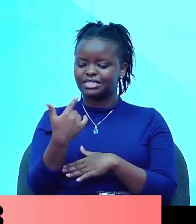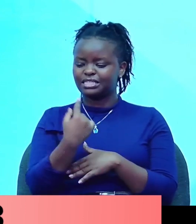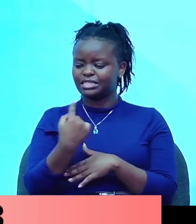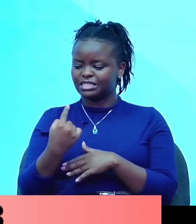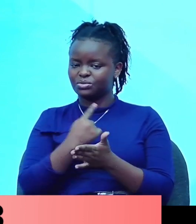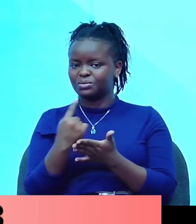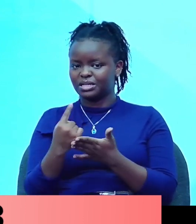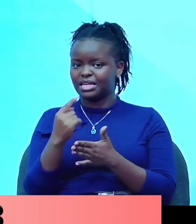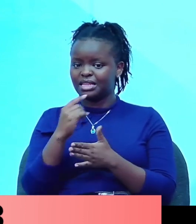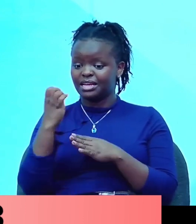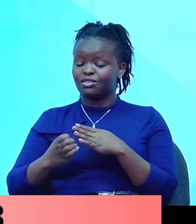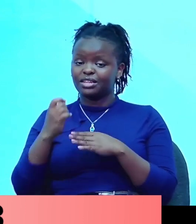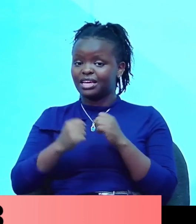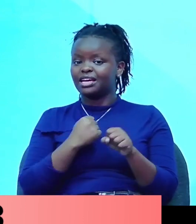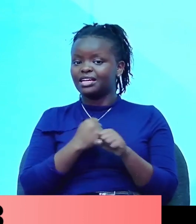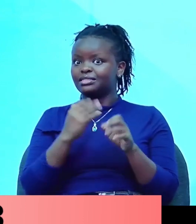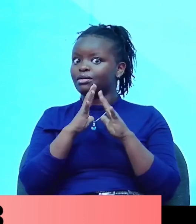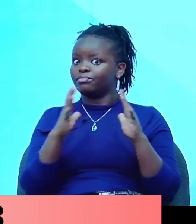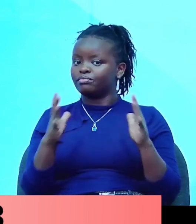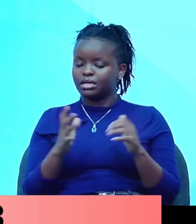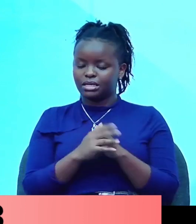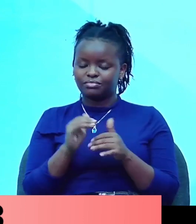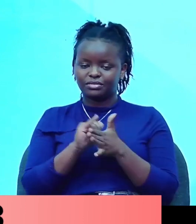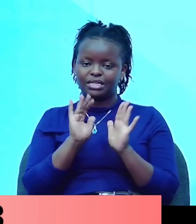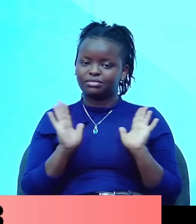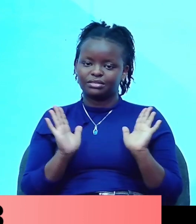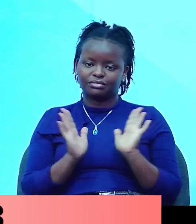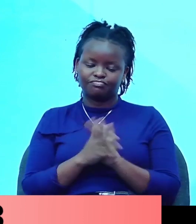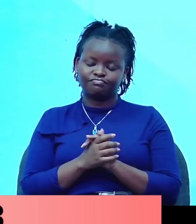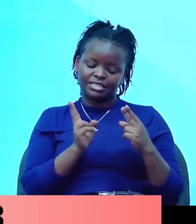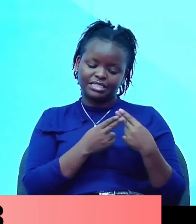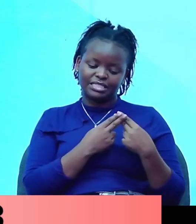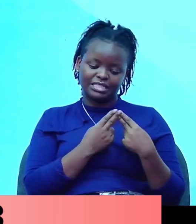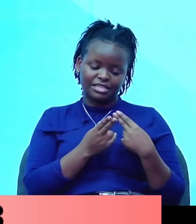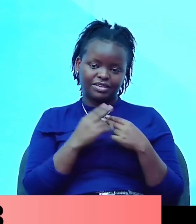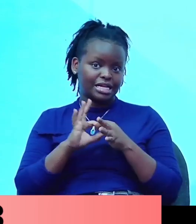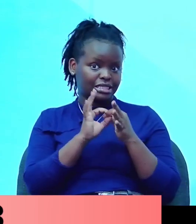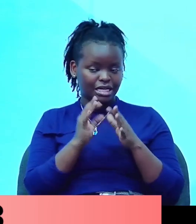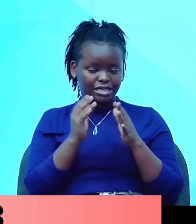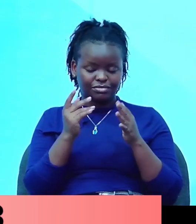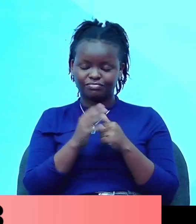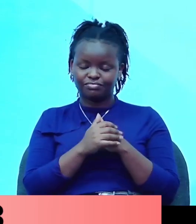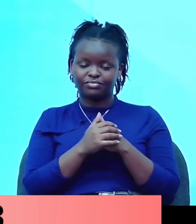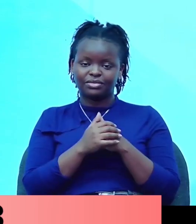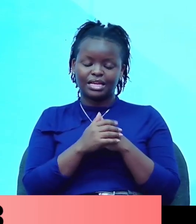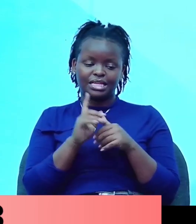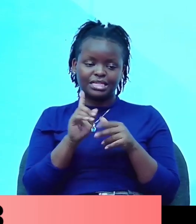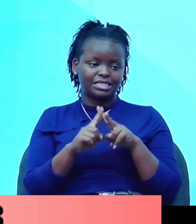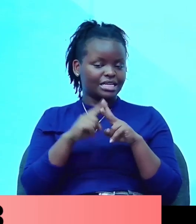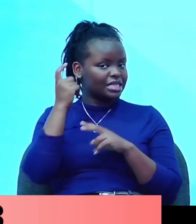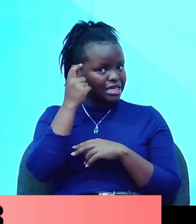big. Yes. Yeah. So that's really what it is, trying to build in a savings culture to get people to start thinking different about